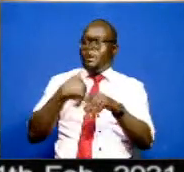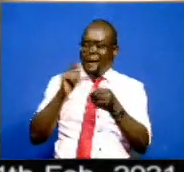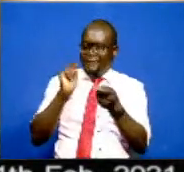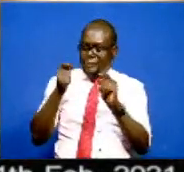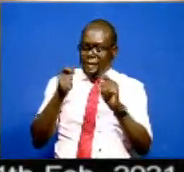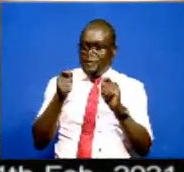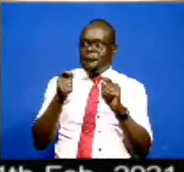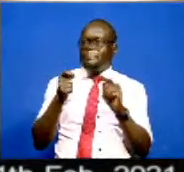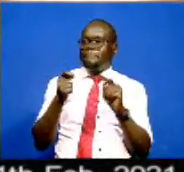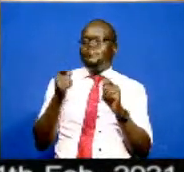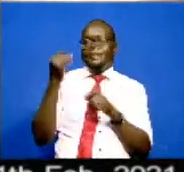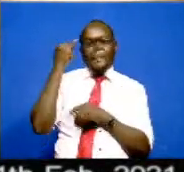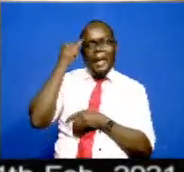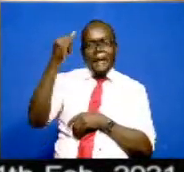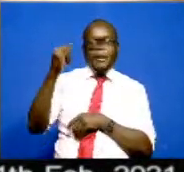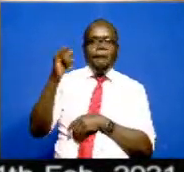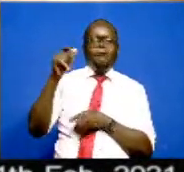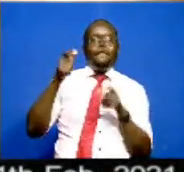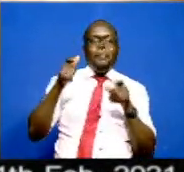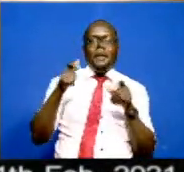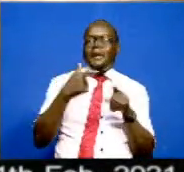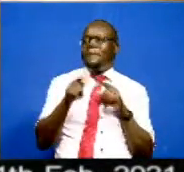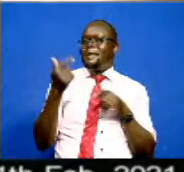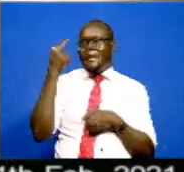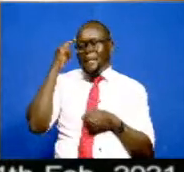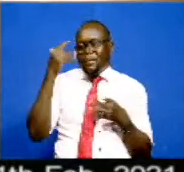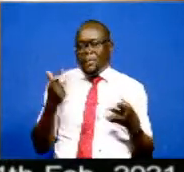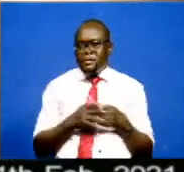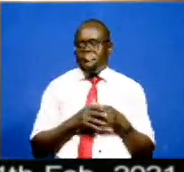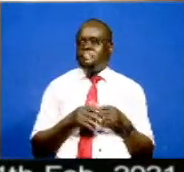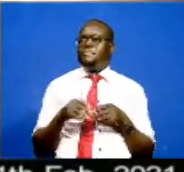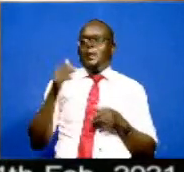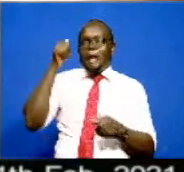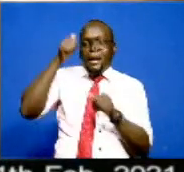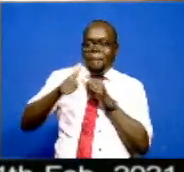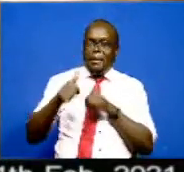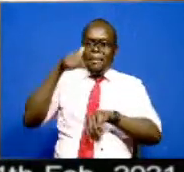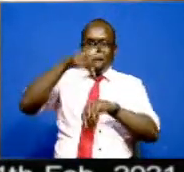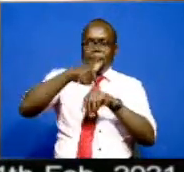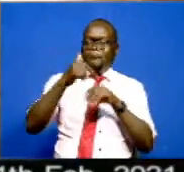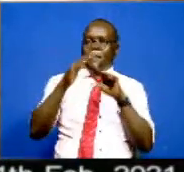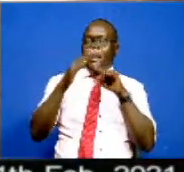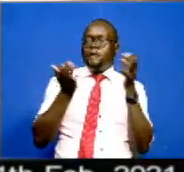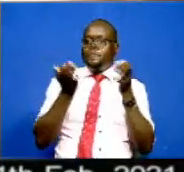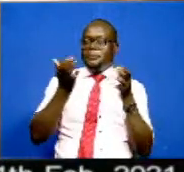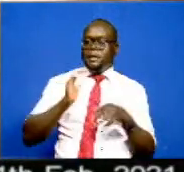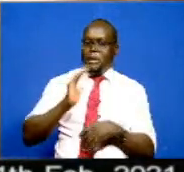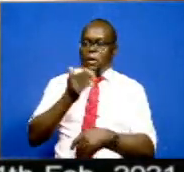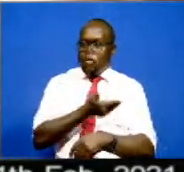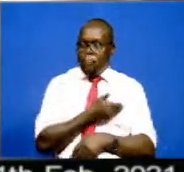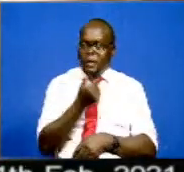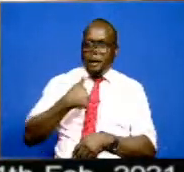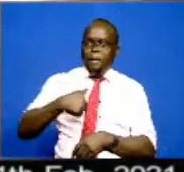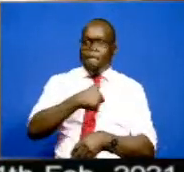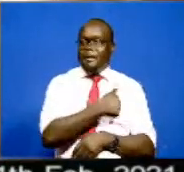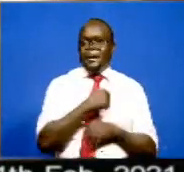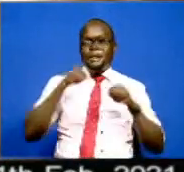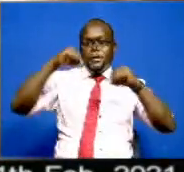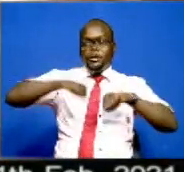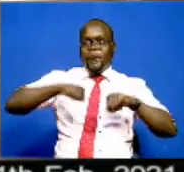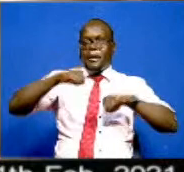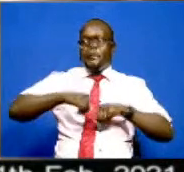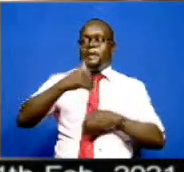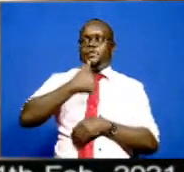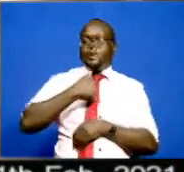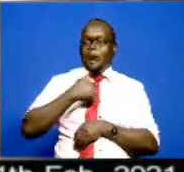the perception of the media. But I think, Mr. Speaker, remember when we were in the House Business Committee, even for us to agree to add the